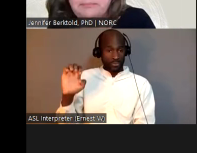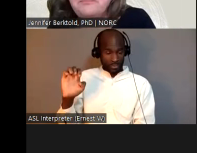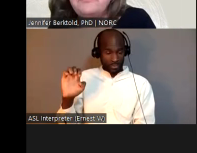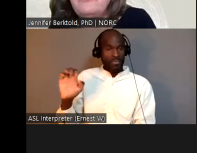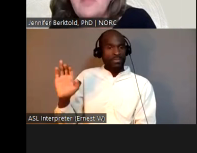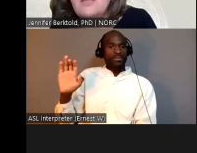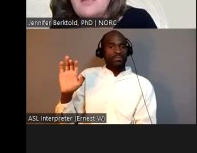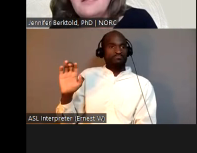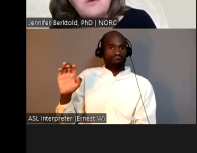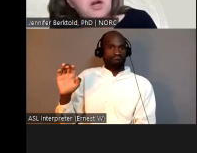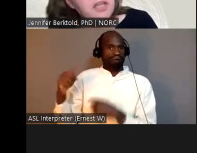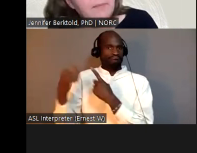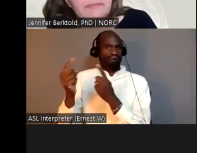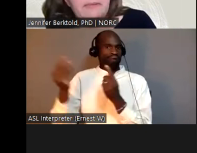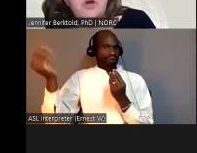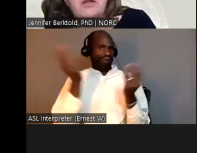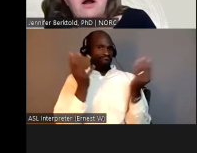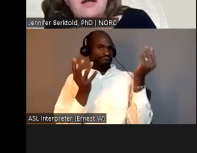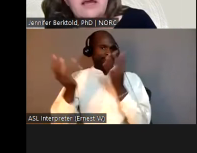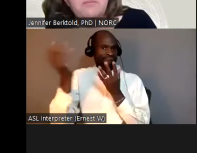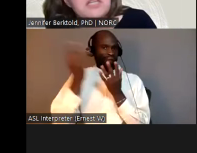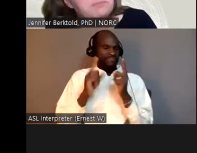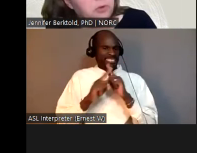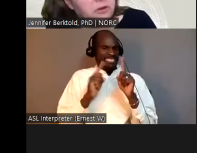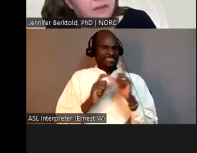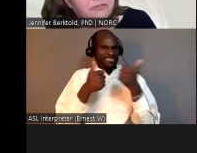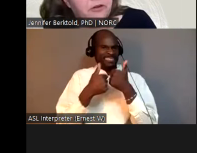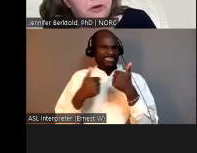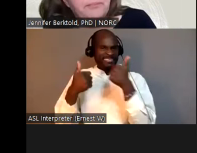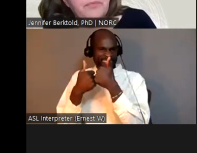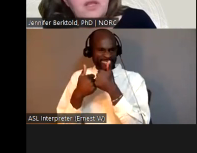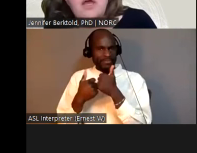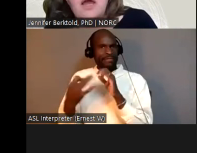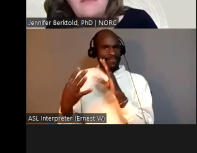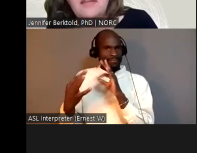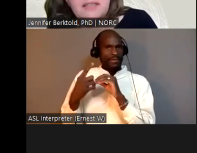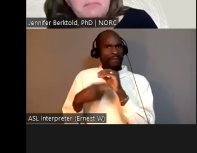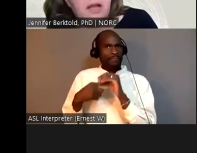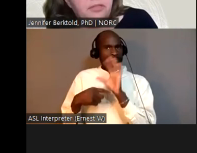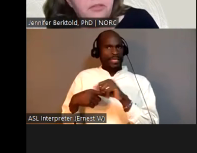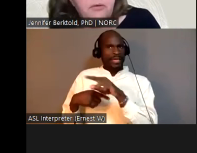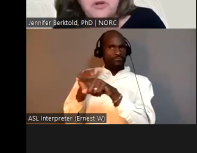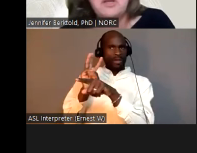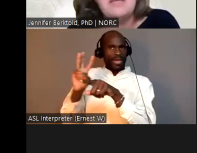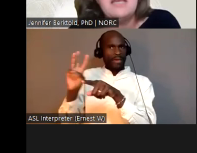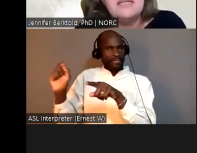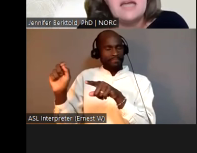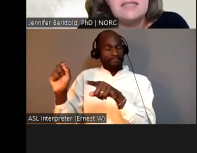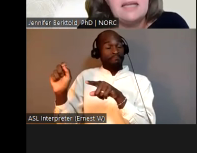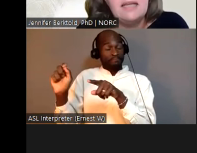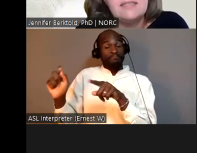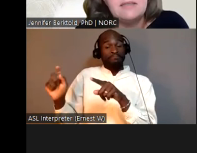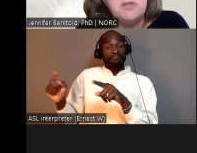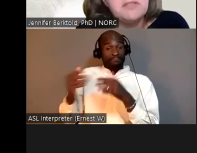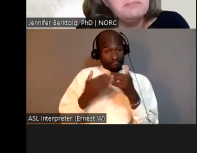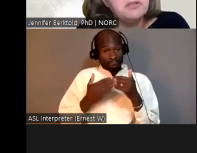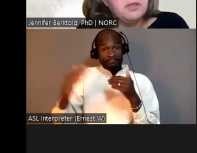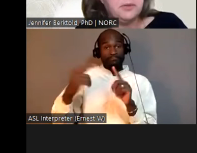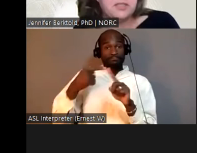challenges. So our team has been brought on to help explore that further. In the next month, we're going to be conducting